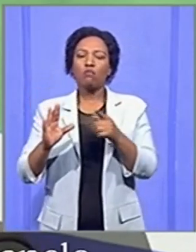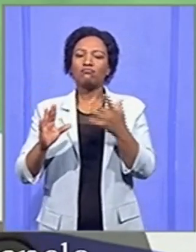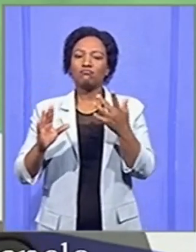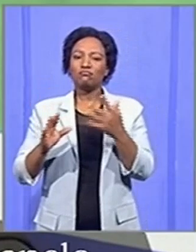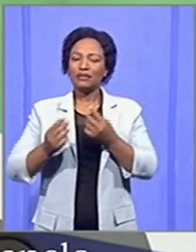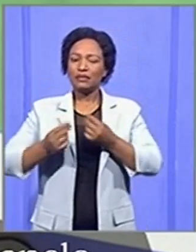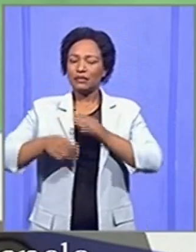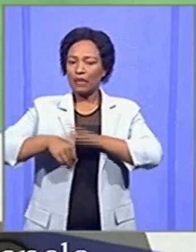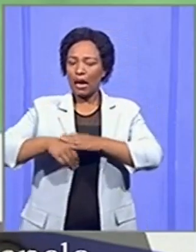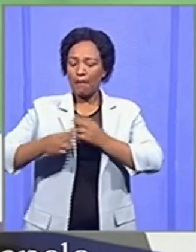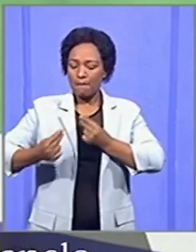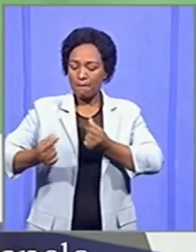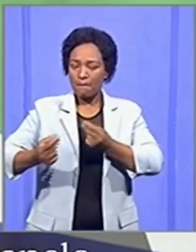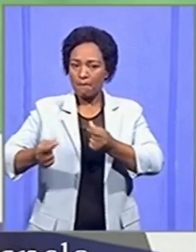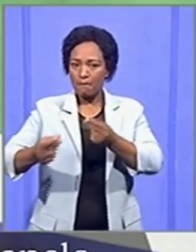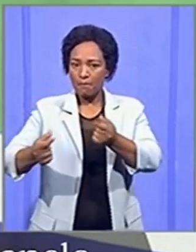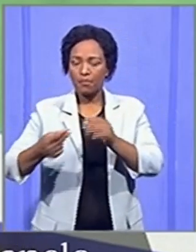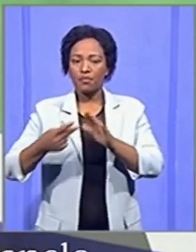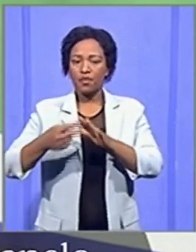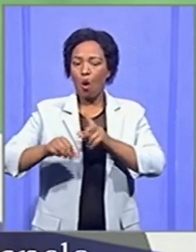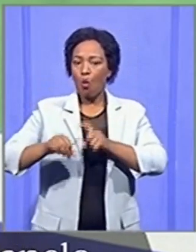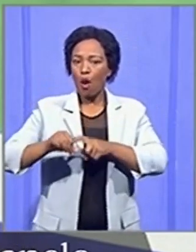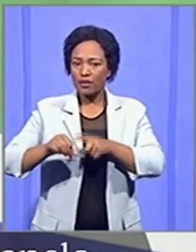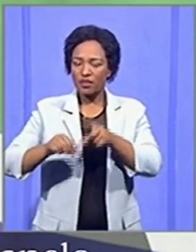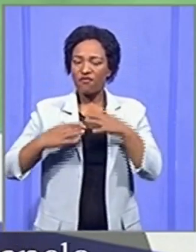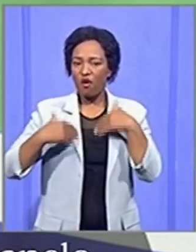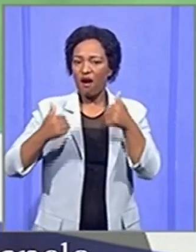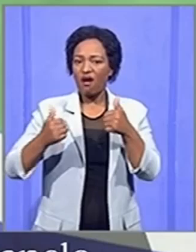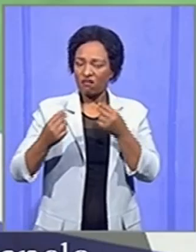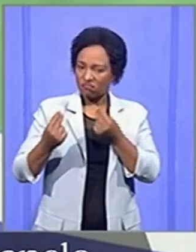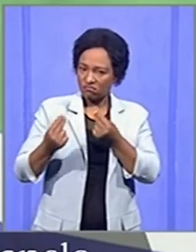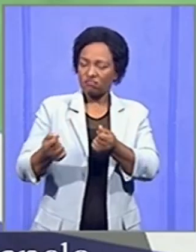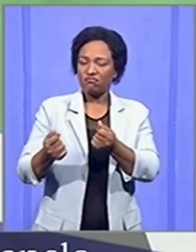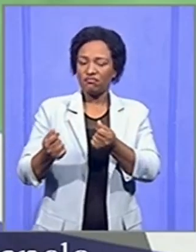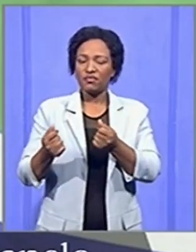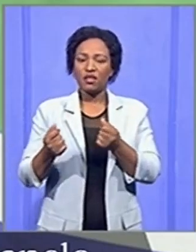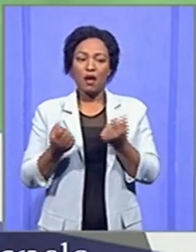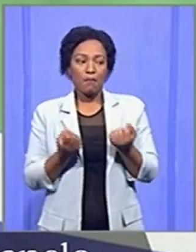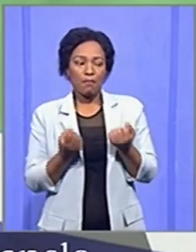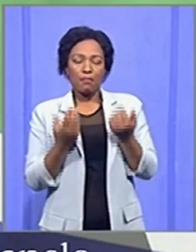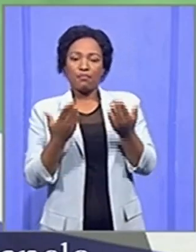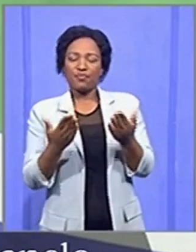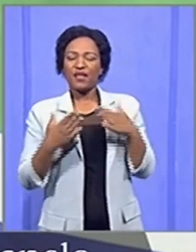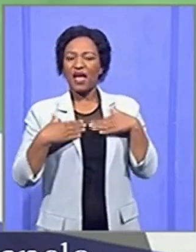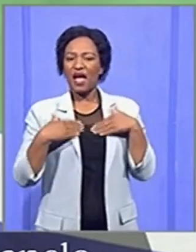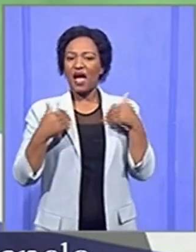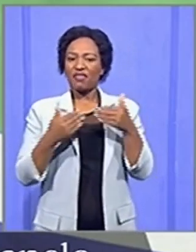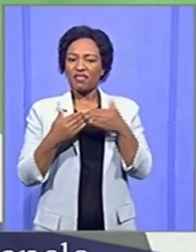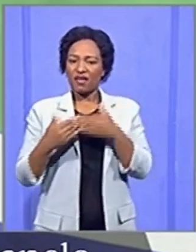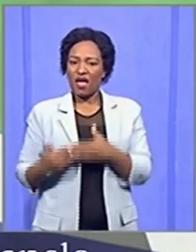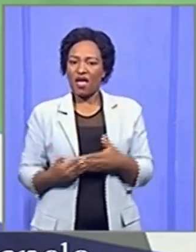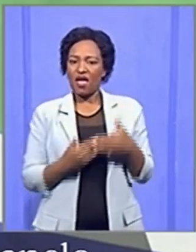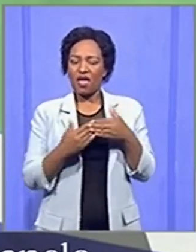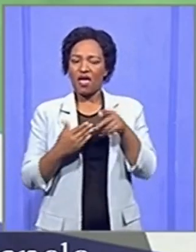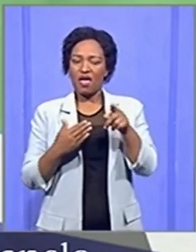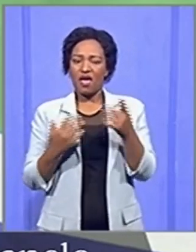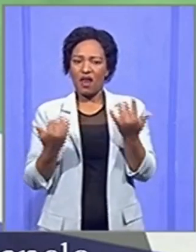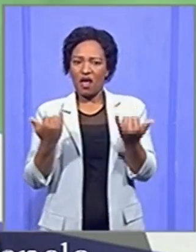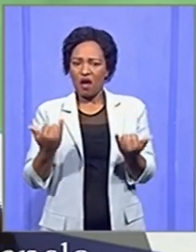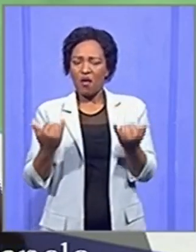and quality. The provision of healthcare in this country is currently